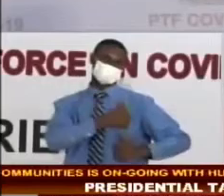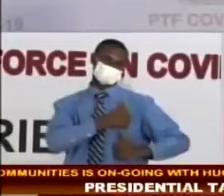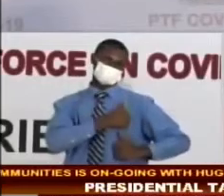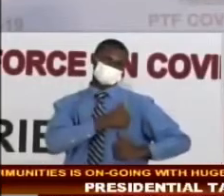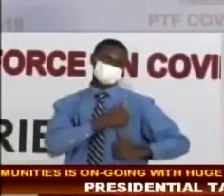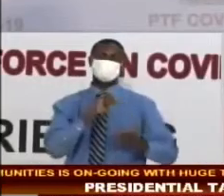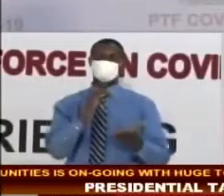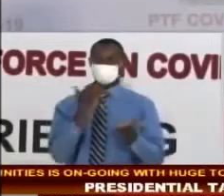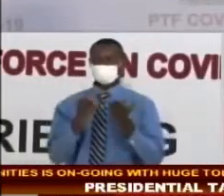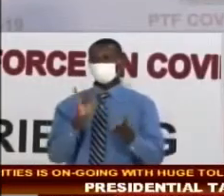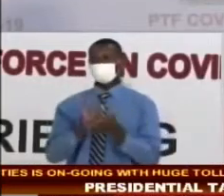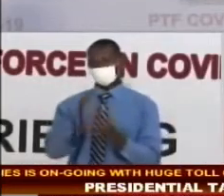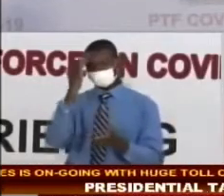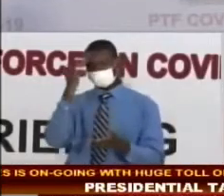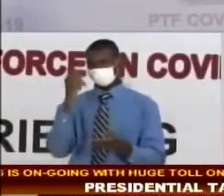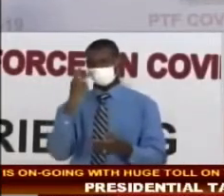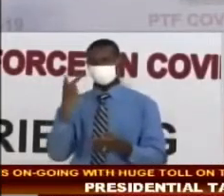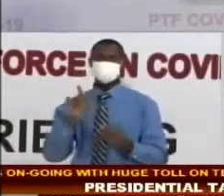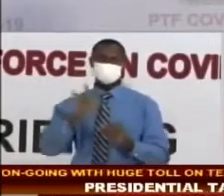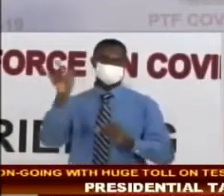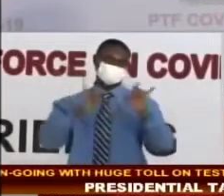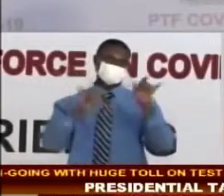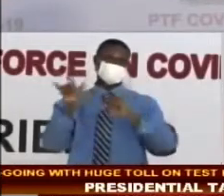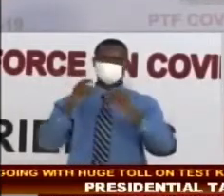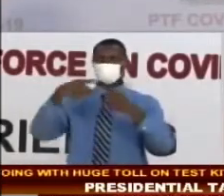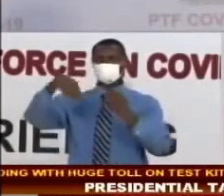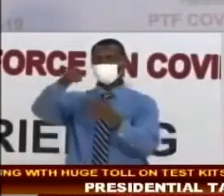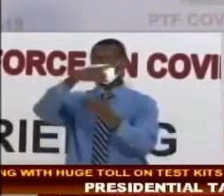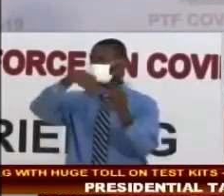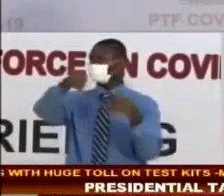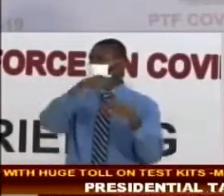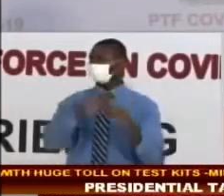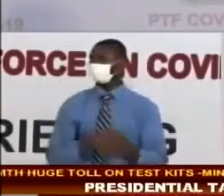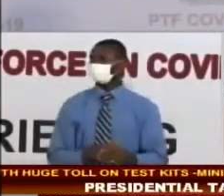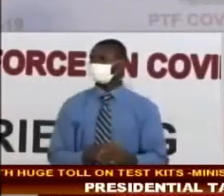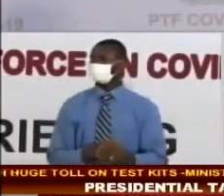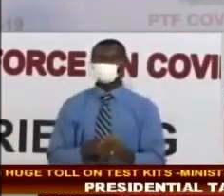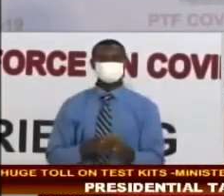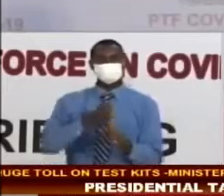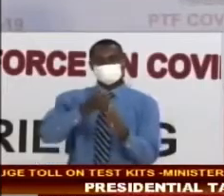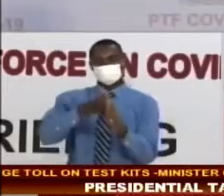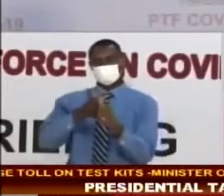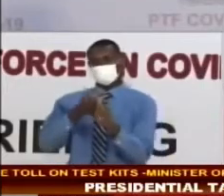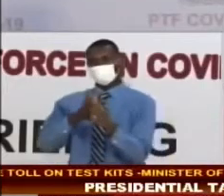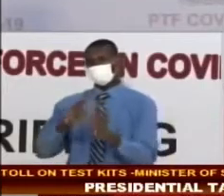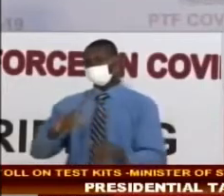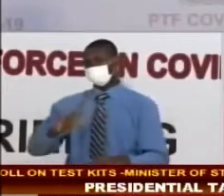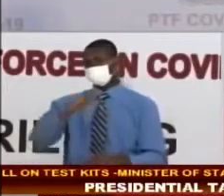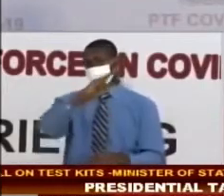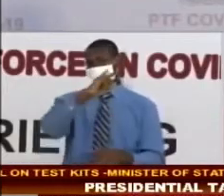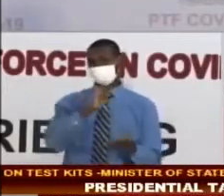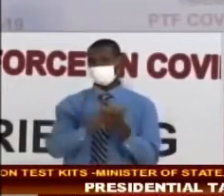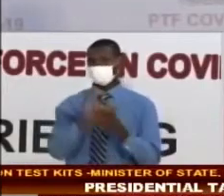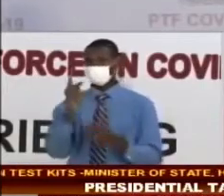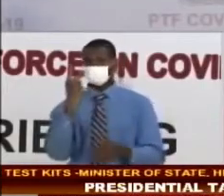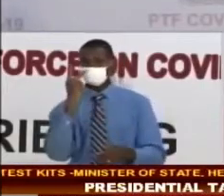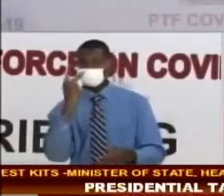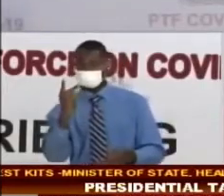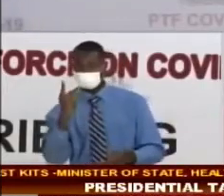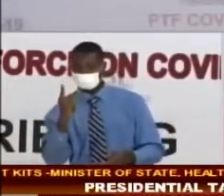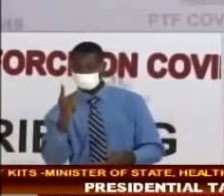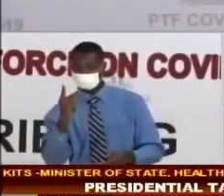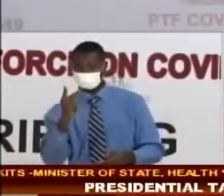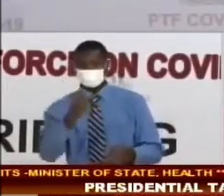But suffice to say that every single flight that you would see, every single one that we